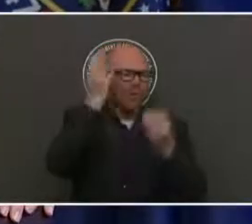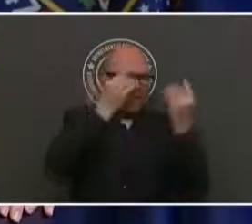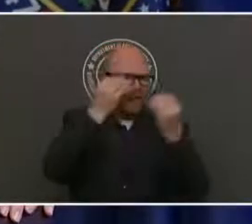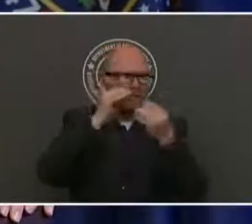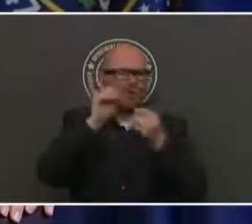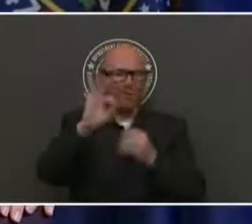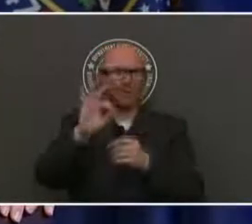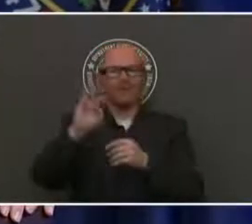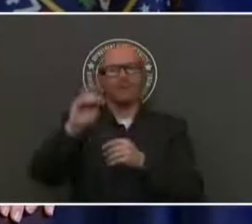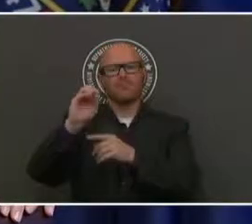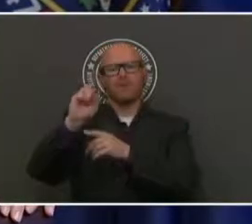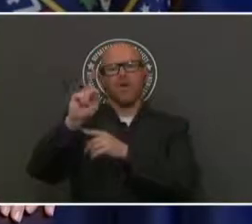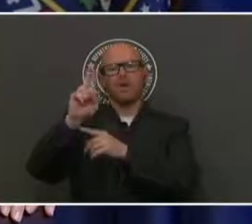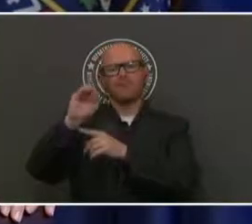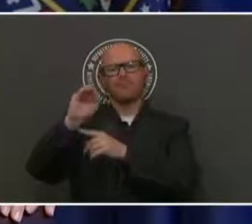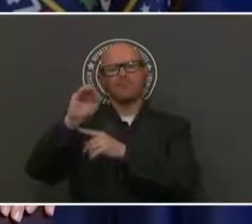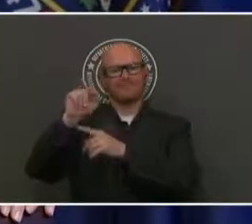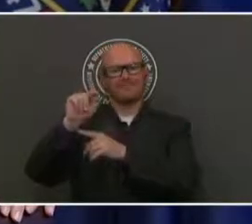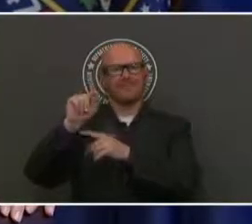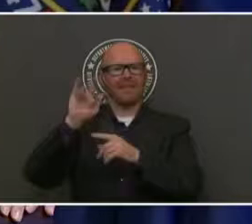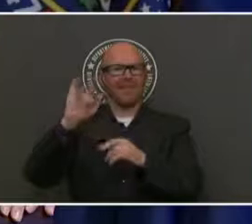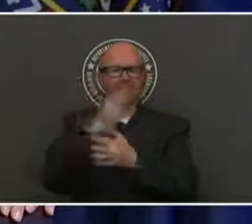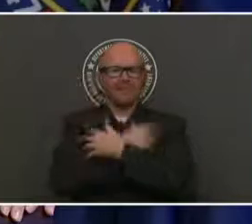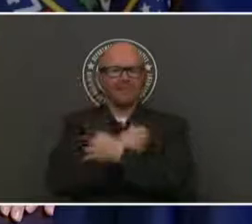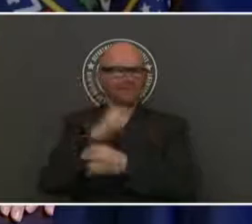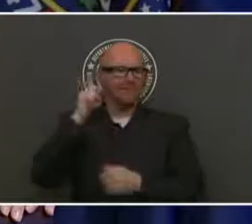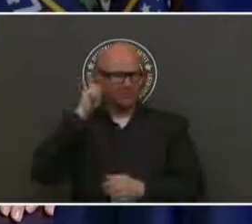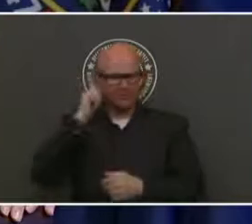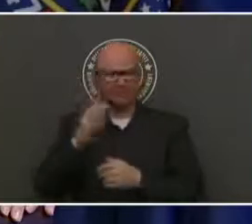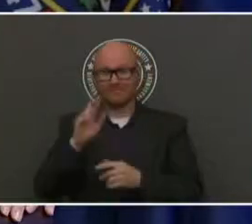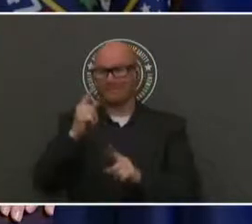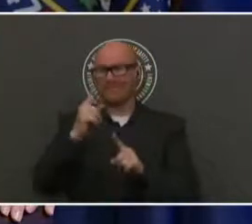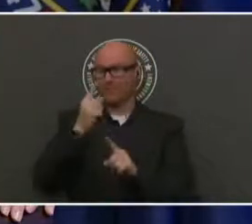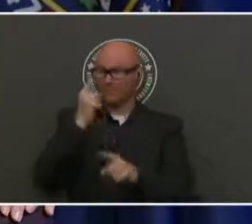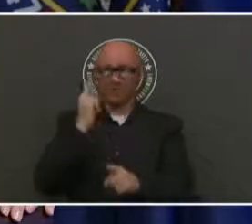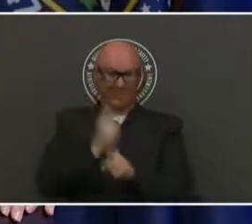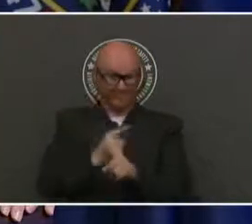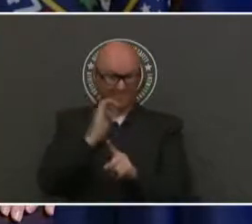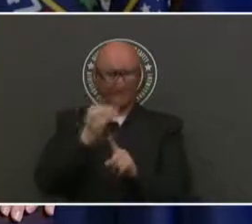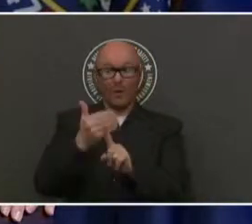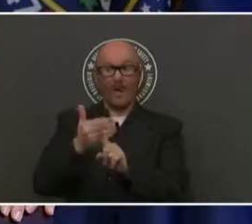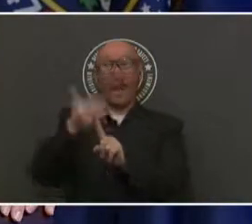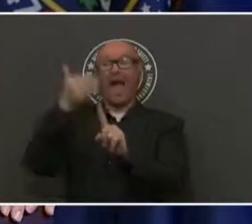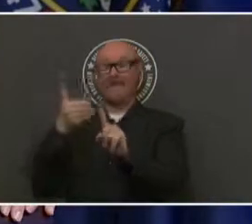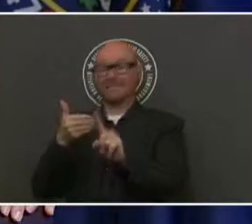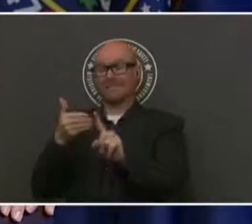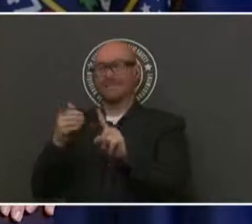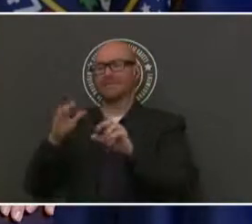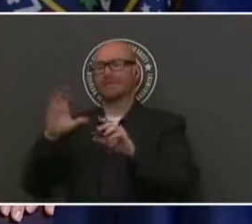very controversial one. And the last commission was in favor of shrinking the